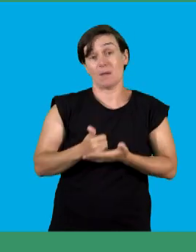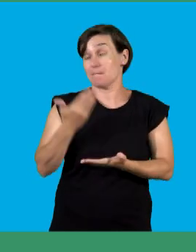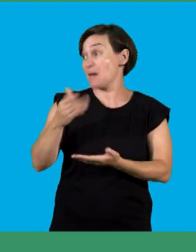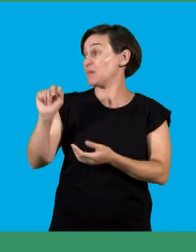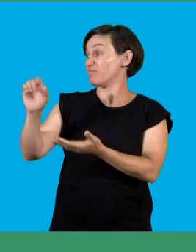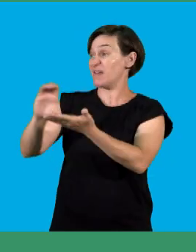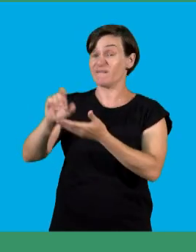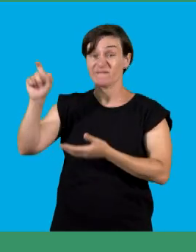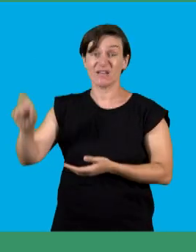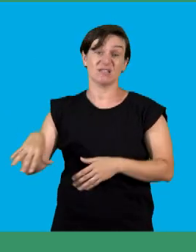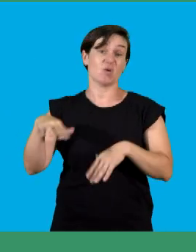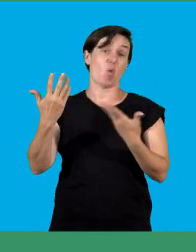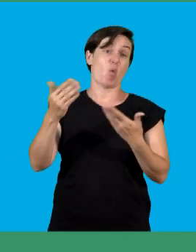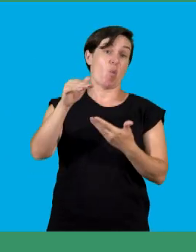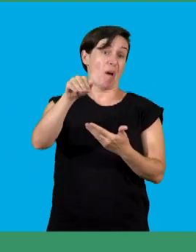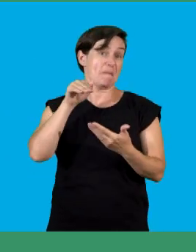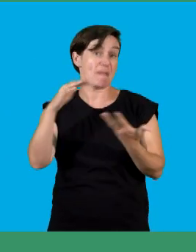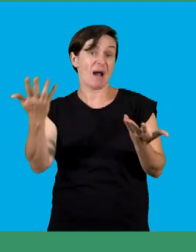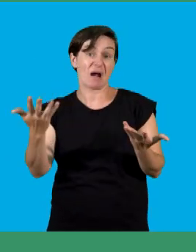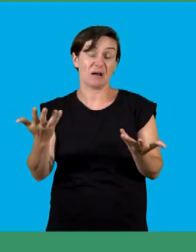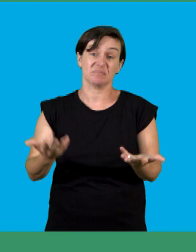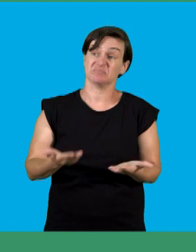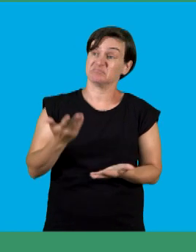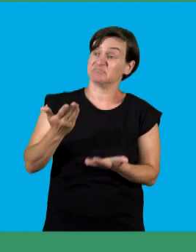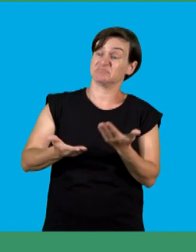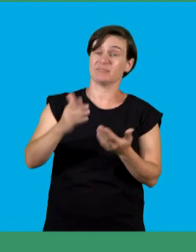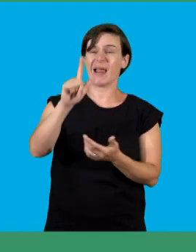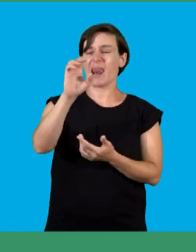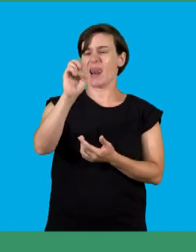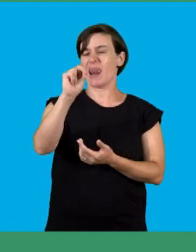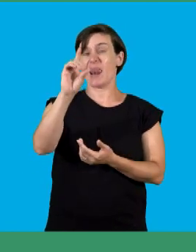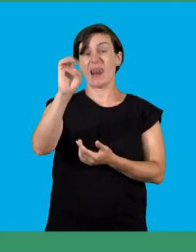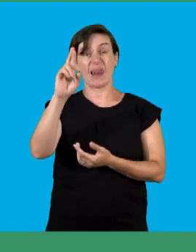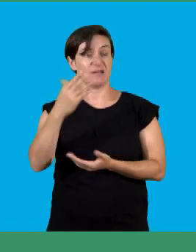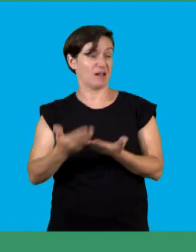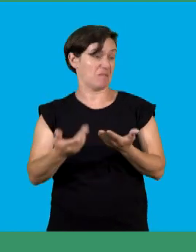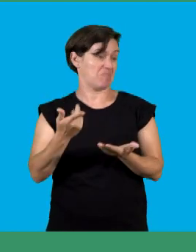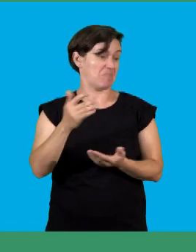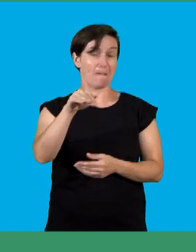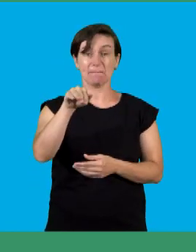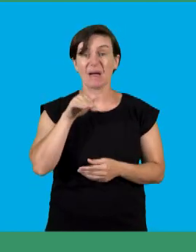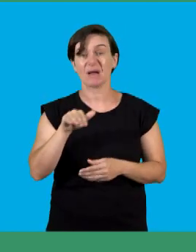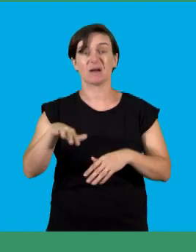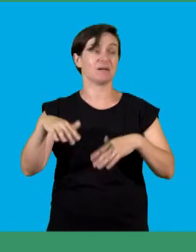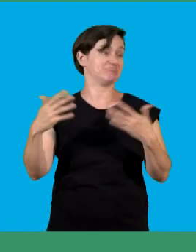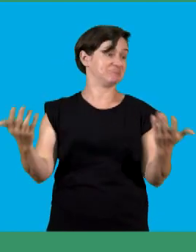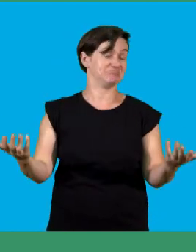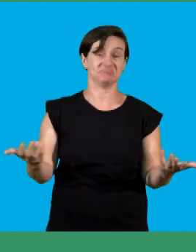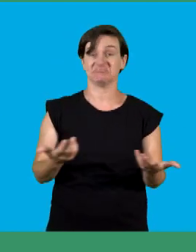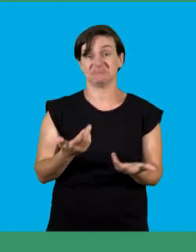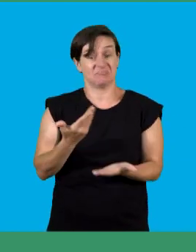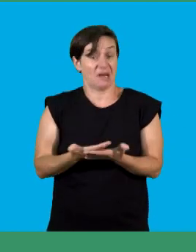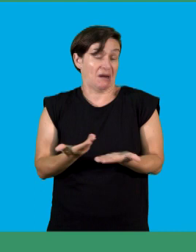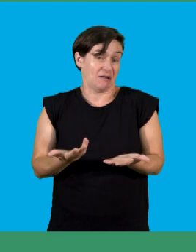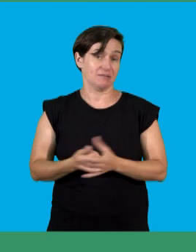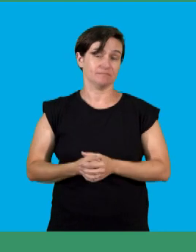investors or lenders. So with the lenders, we can even be talking about maybe your financial institutions. We're talking about maybe banks. So